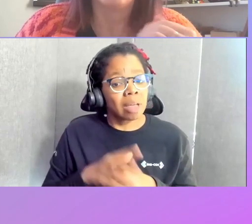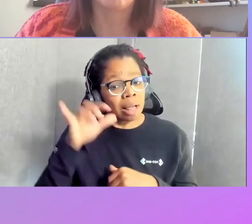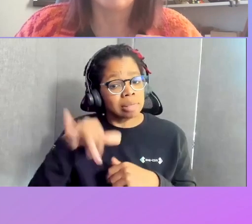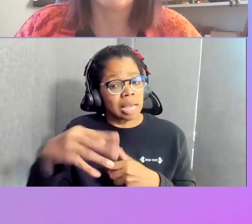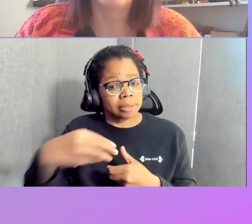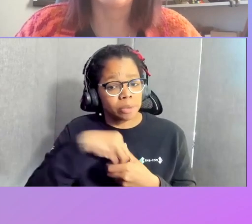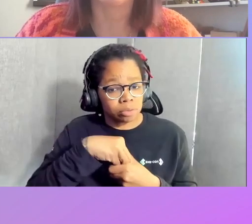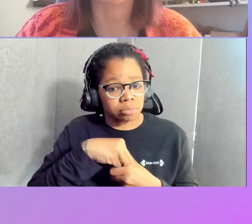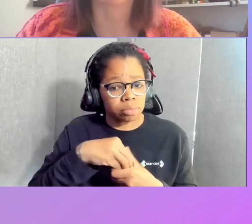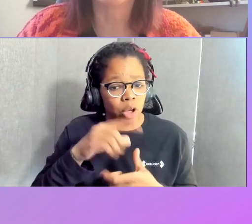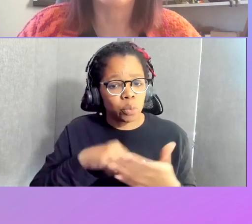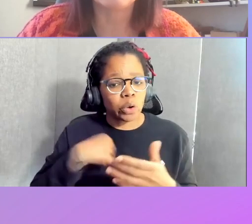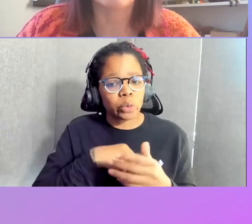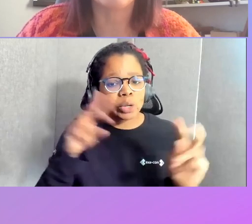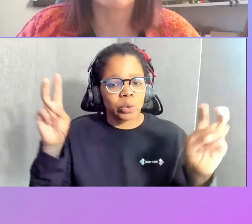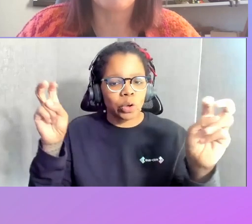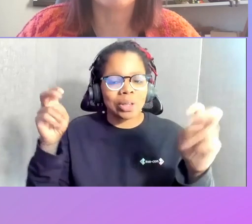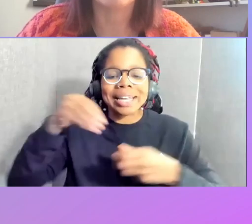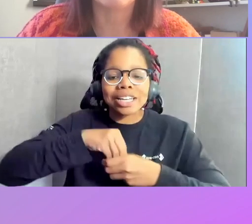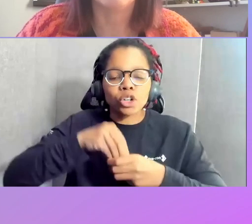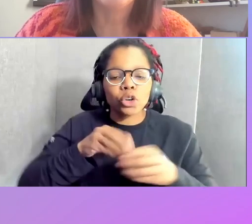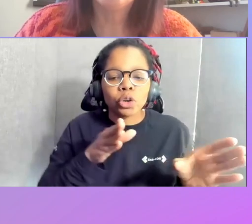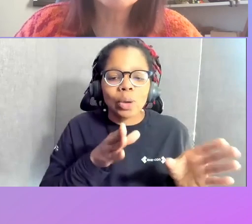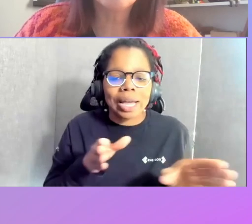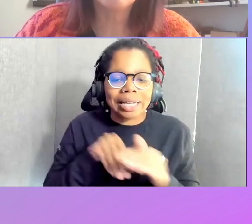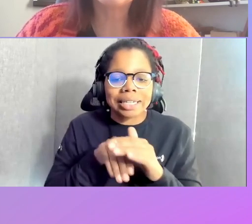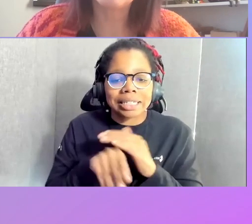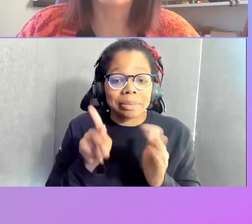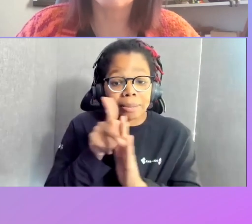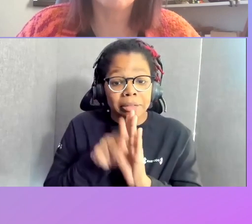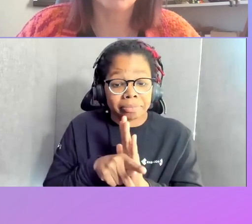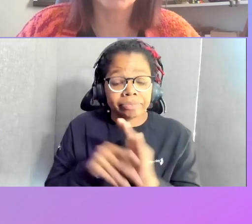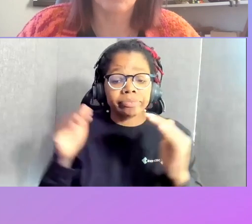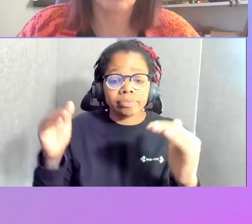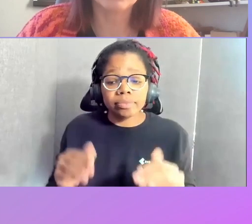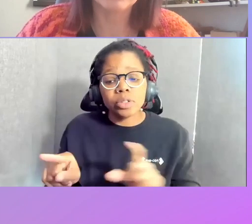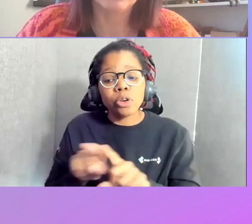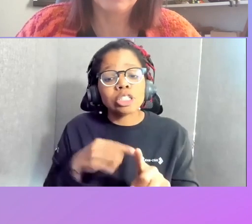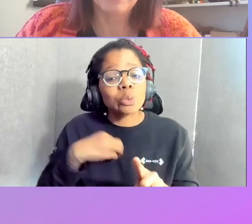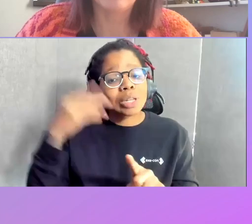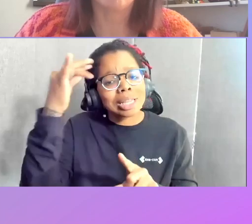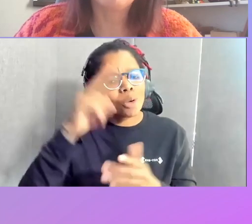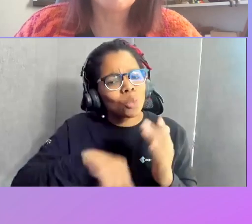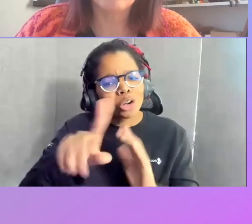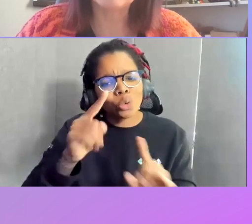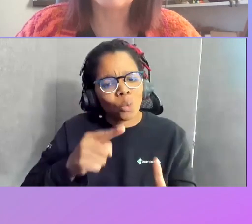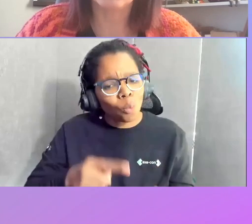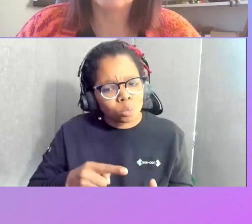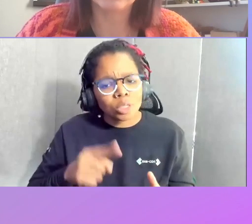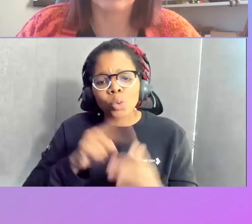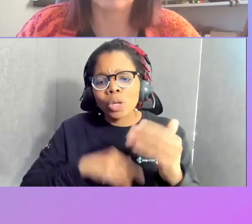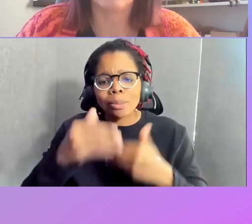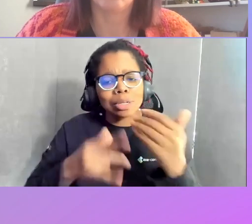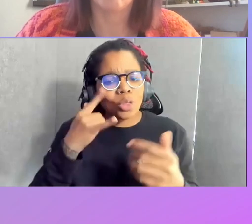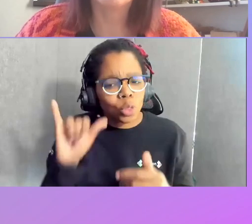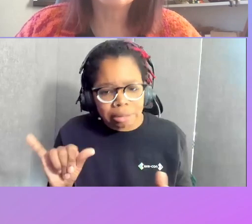of what we would consider an internal accessibility policy. You also want to state some of those goals and what that process